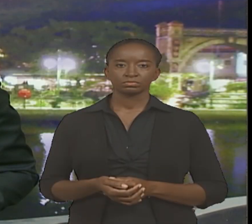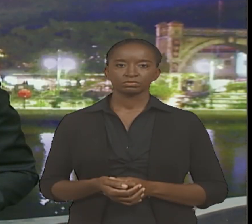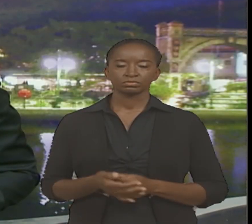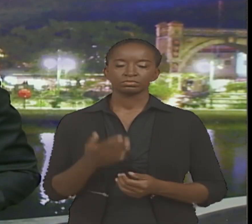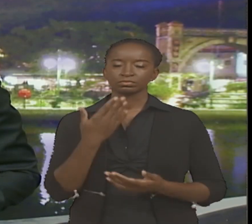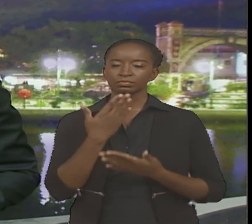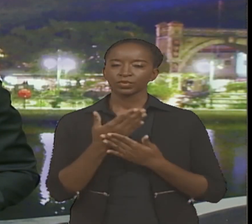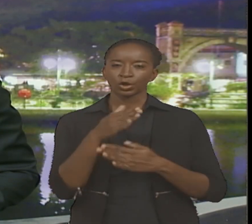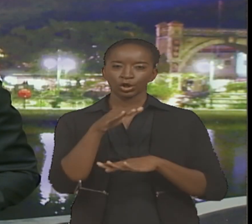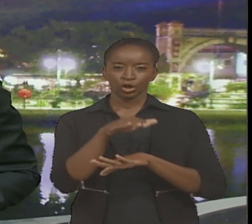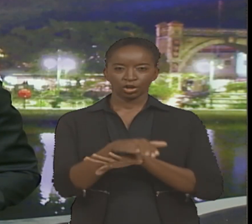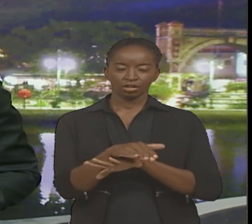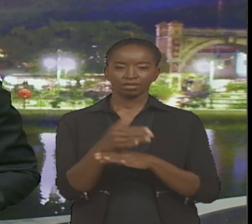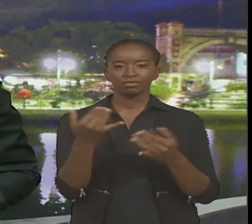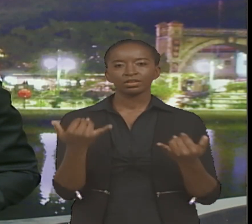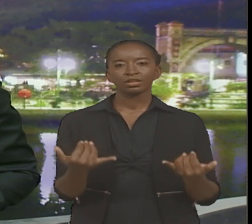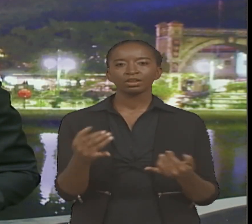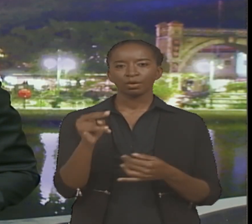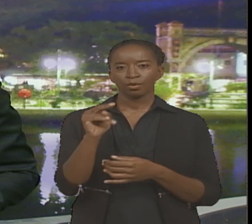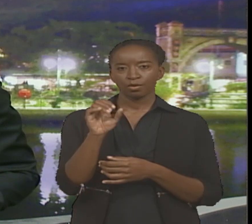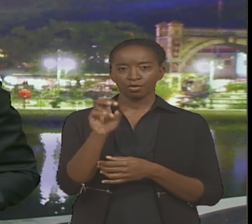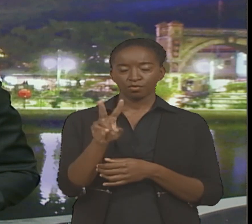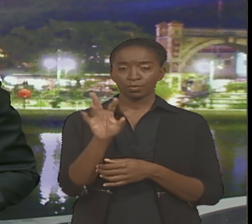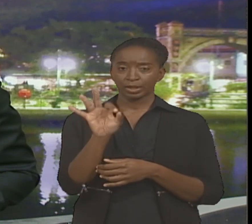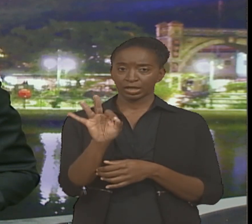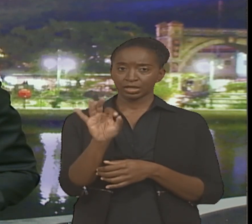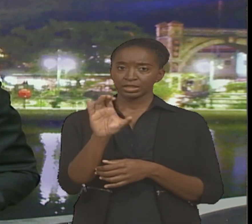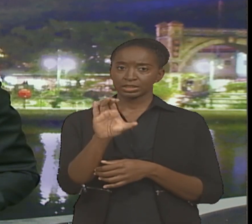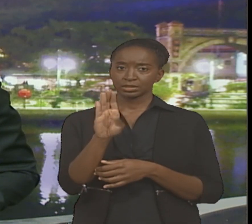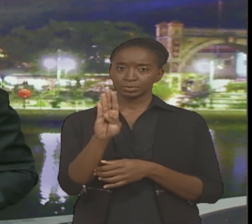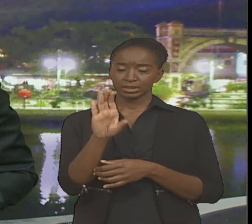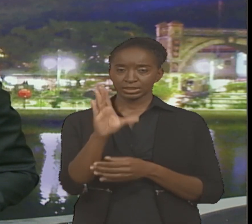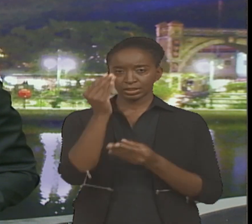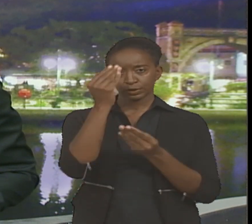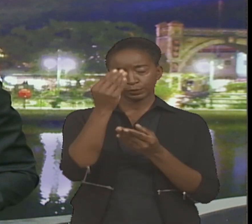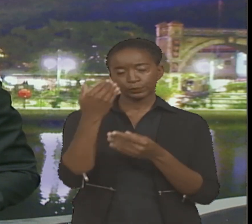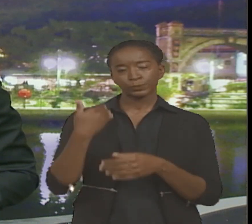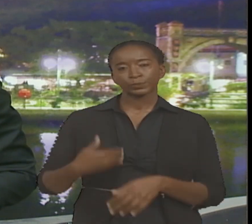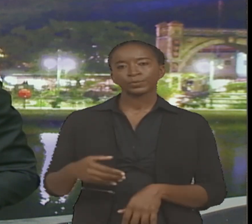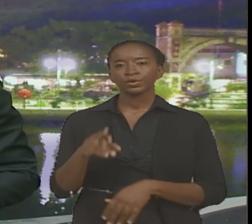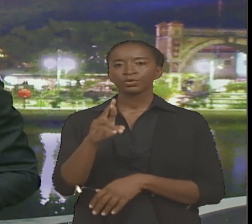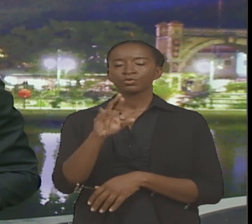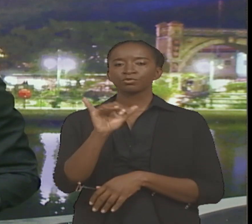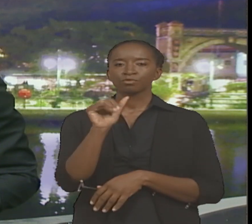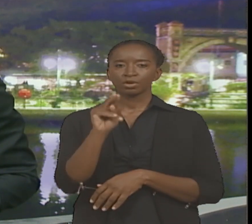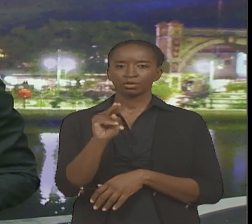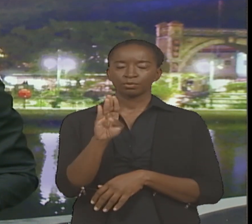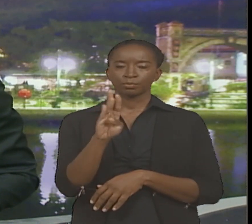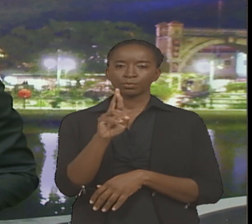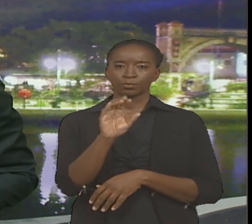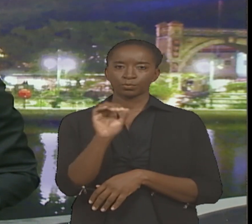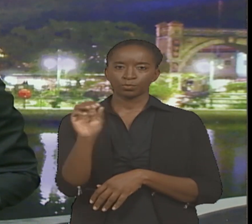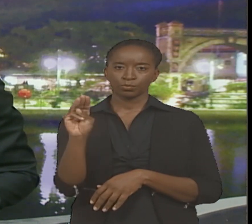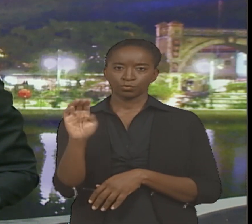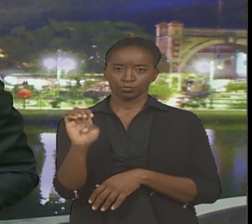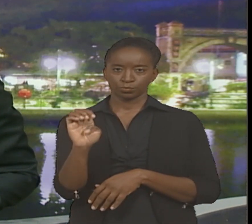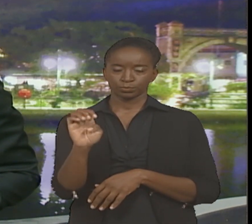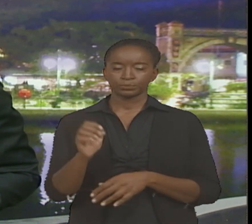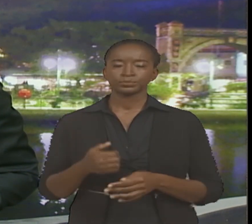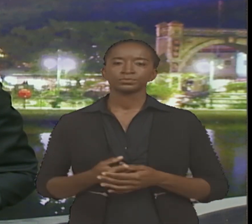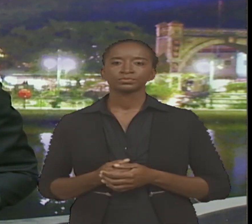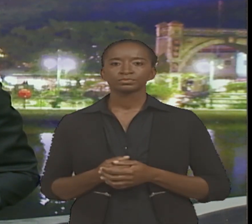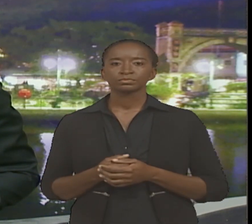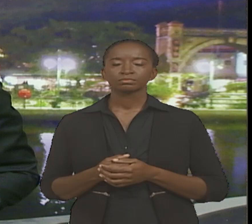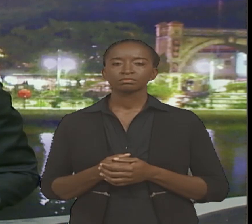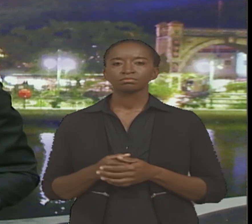A very good evening to you with the Friday, November 9th edition of the CBC Evening News. I'm Ryan Broom. In our top story, government